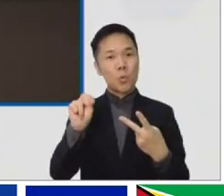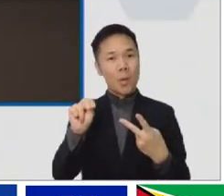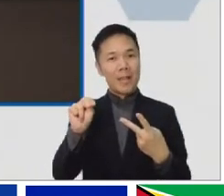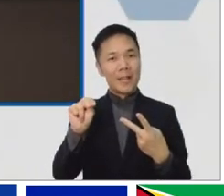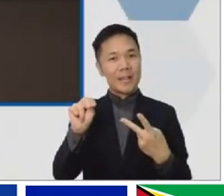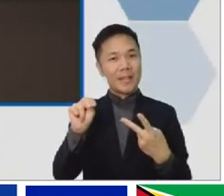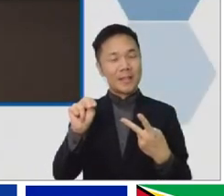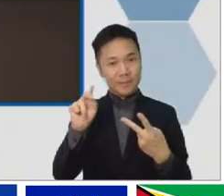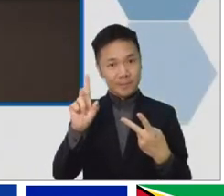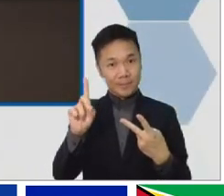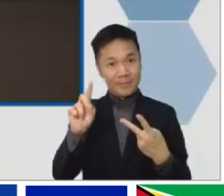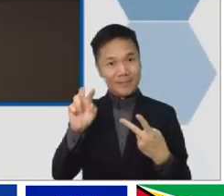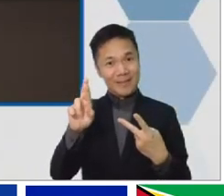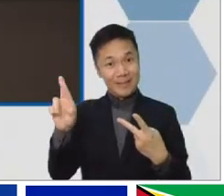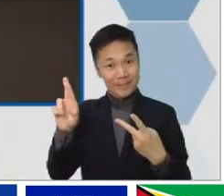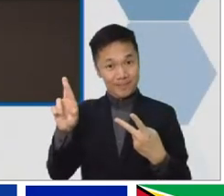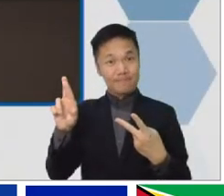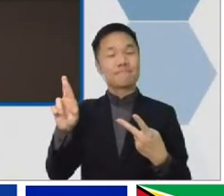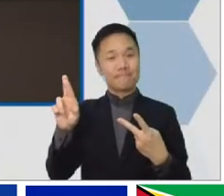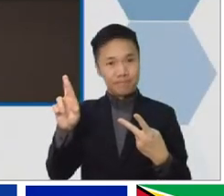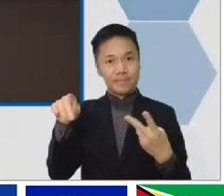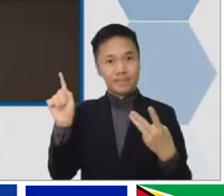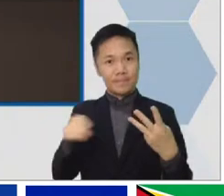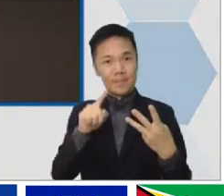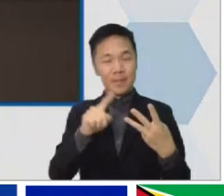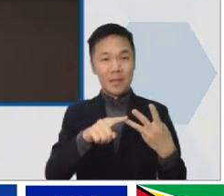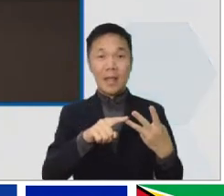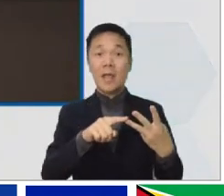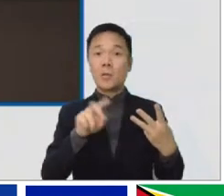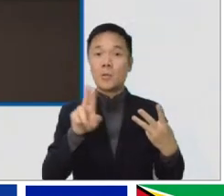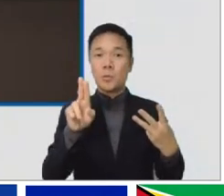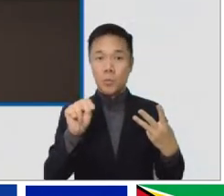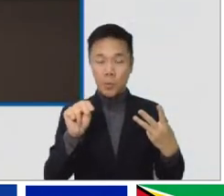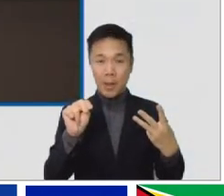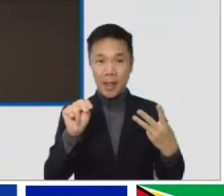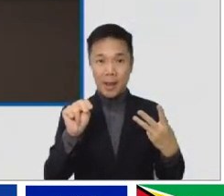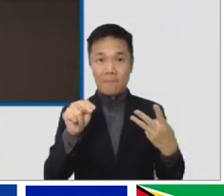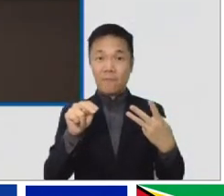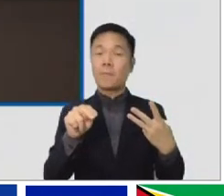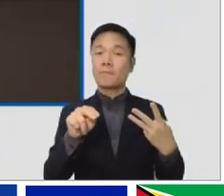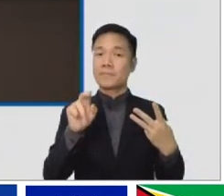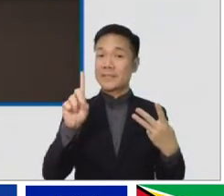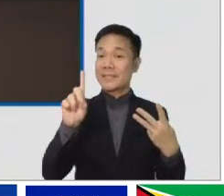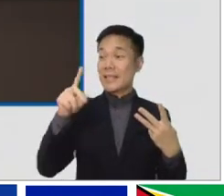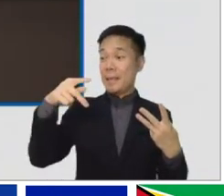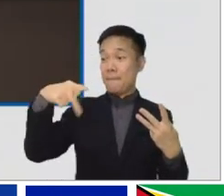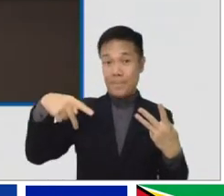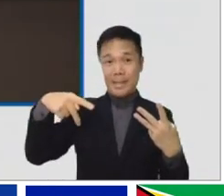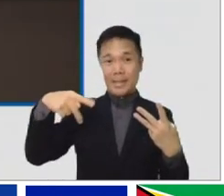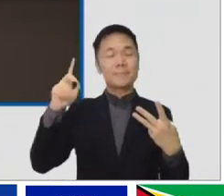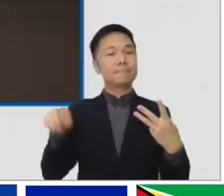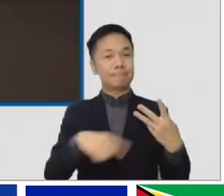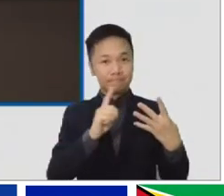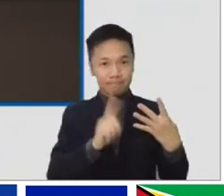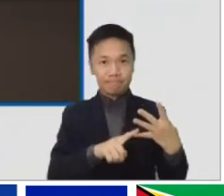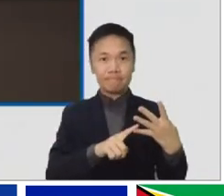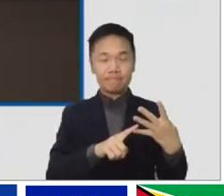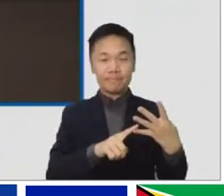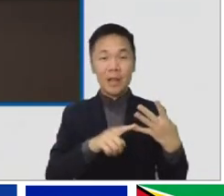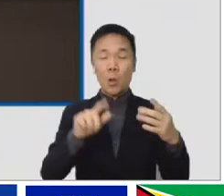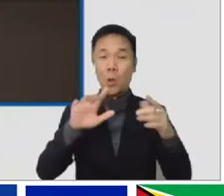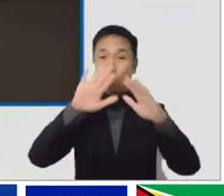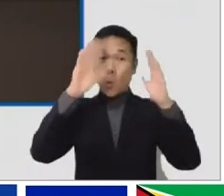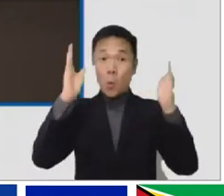the United Nations Program for Development, UNDP, the Global Network Civil Society Organizations for